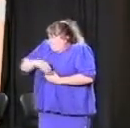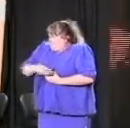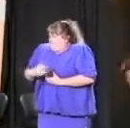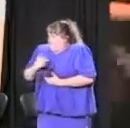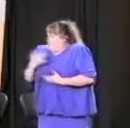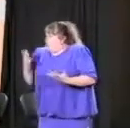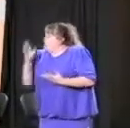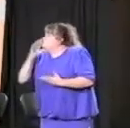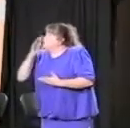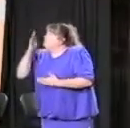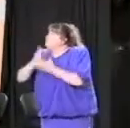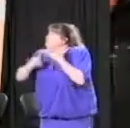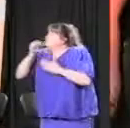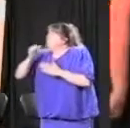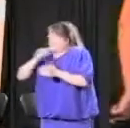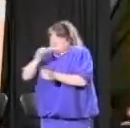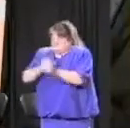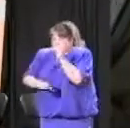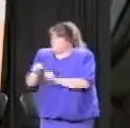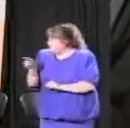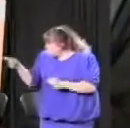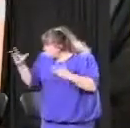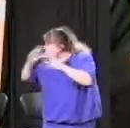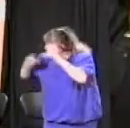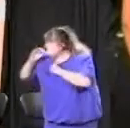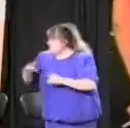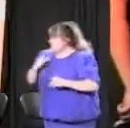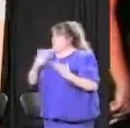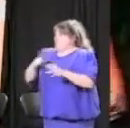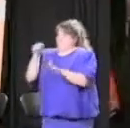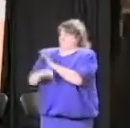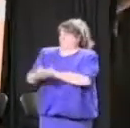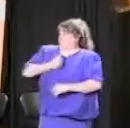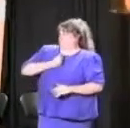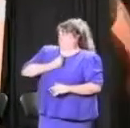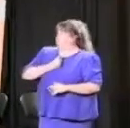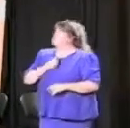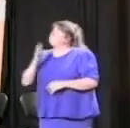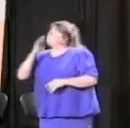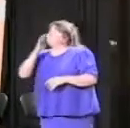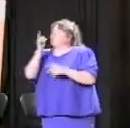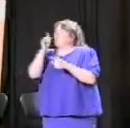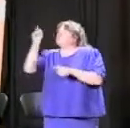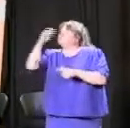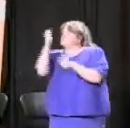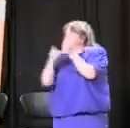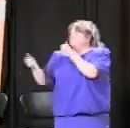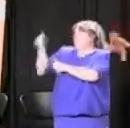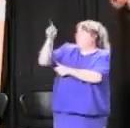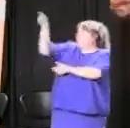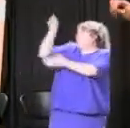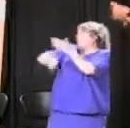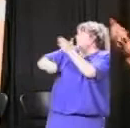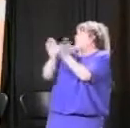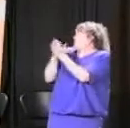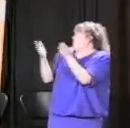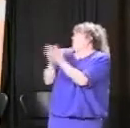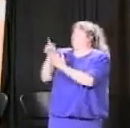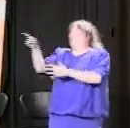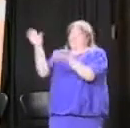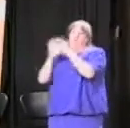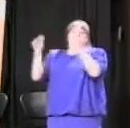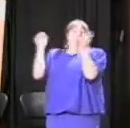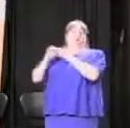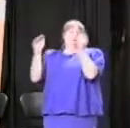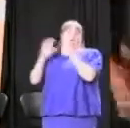cunning? Did you ever want to cut yourself? Did you? Dr. Robert Ross, Grandview's head cheese, writes a stupid book about it, and he's one of the reasons why